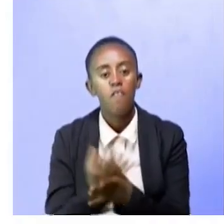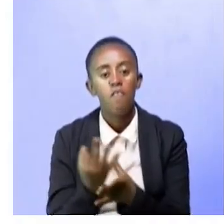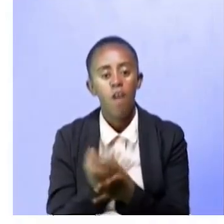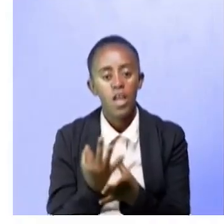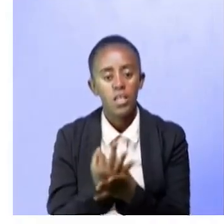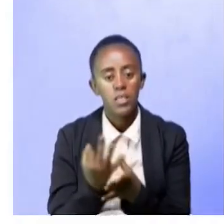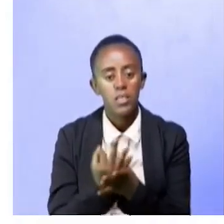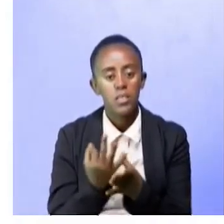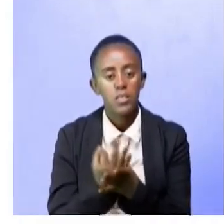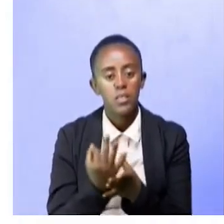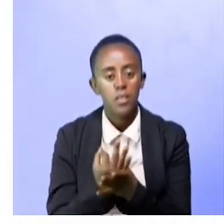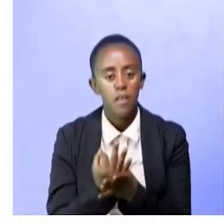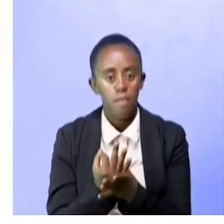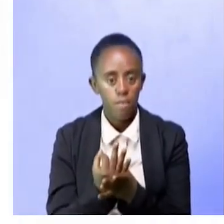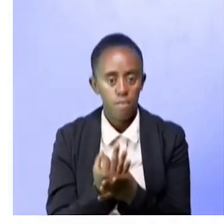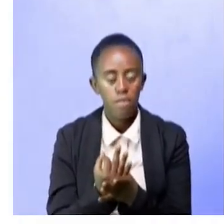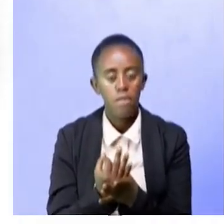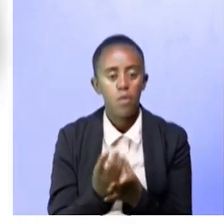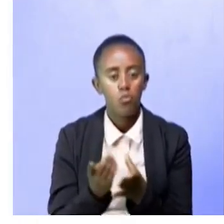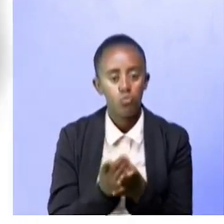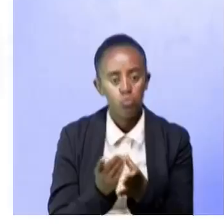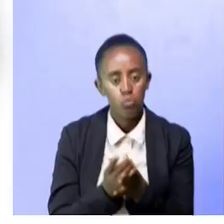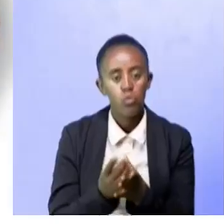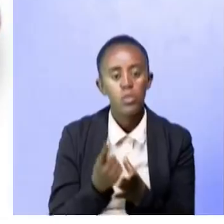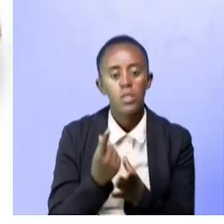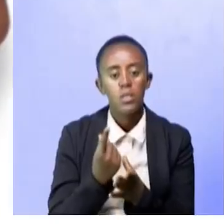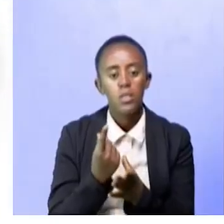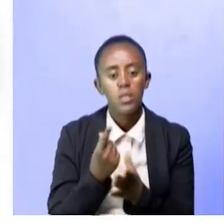in the temporary